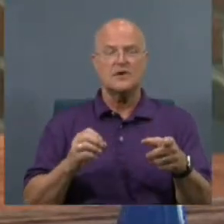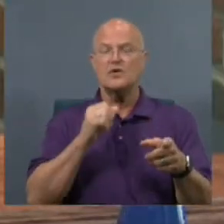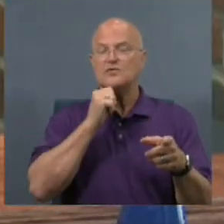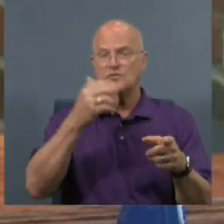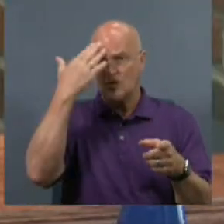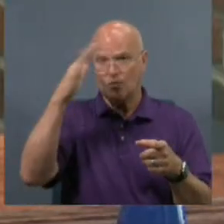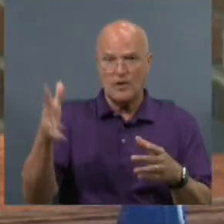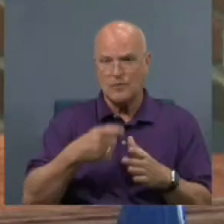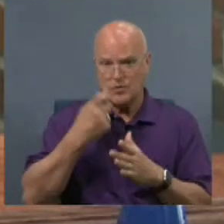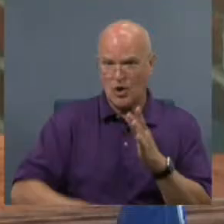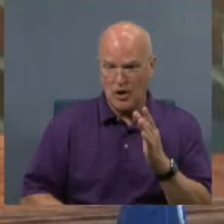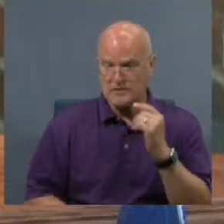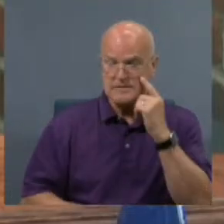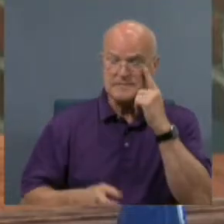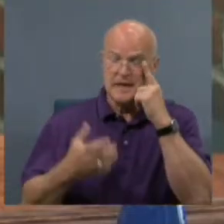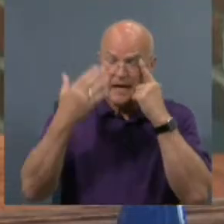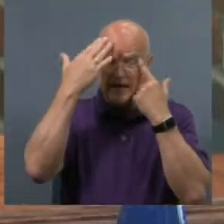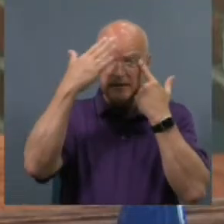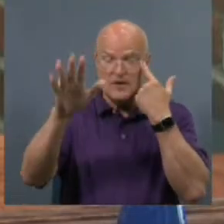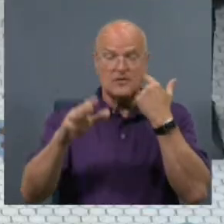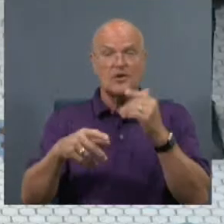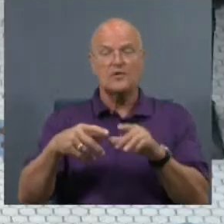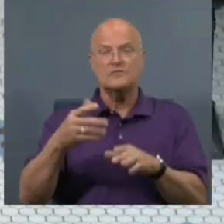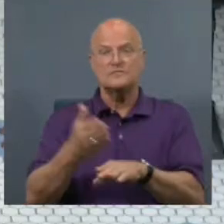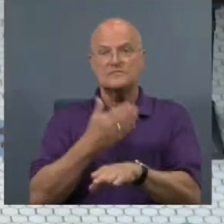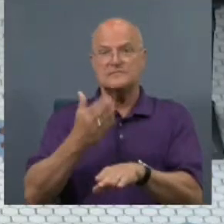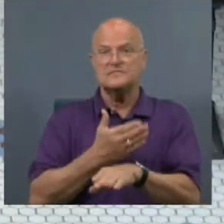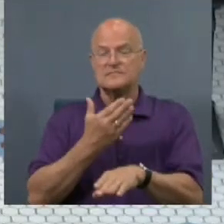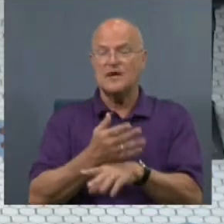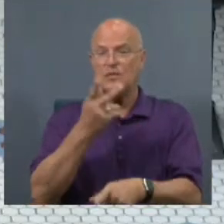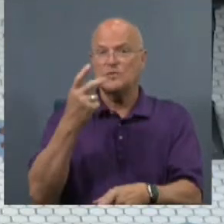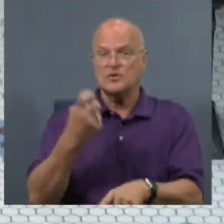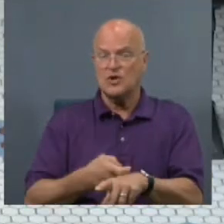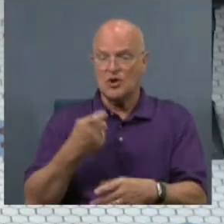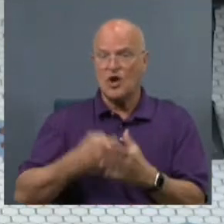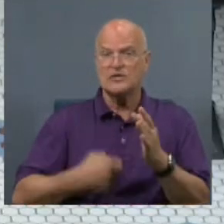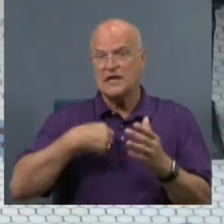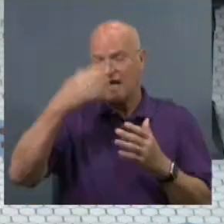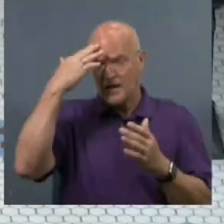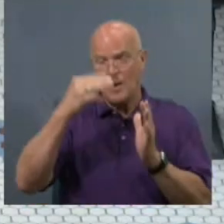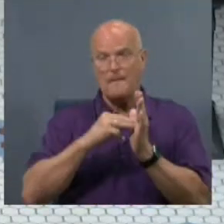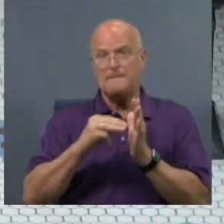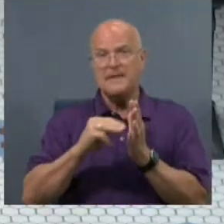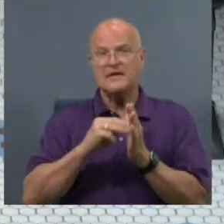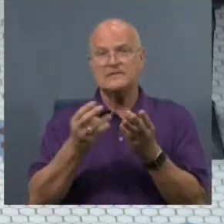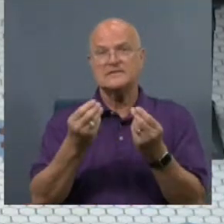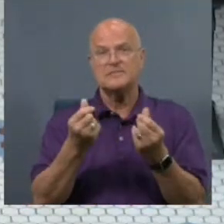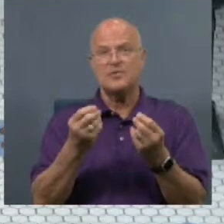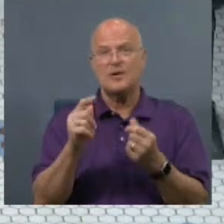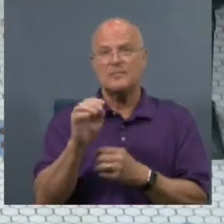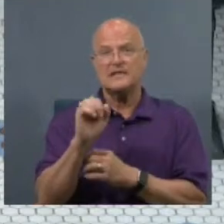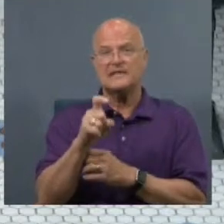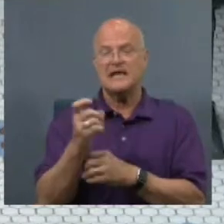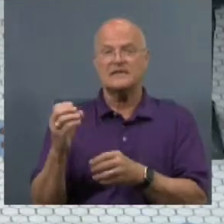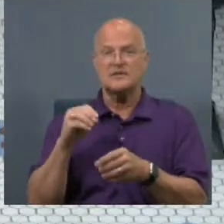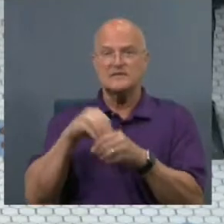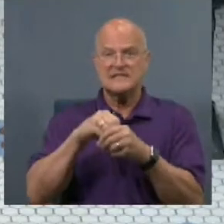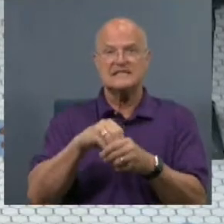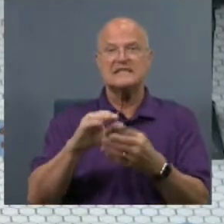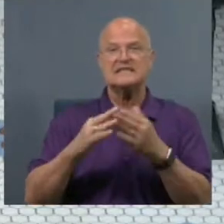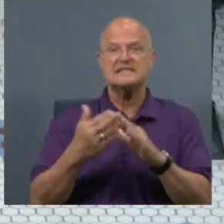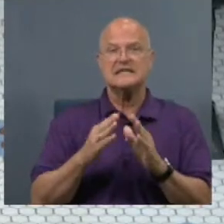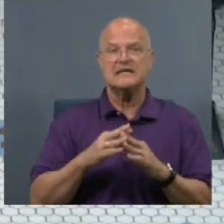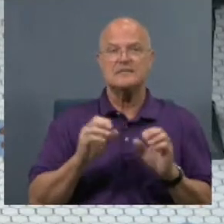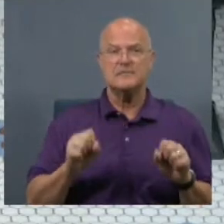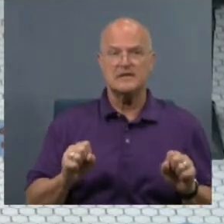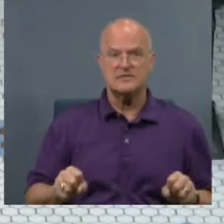know what it would cost? I don't know what the maintenance would cost. I know that there would be millions in property tax revenue that goes to the city.